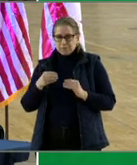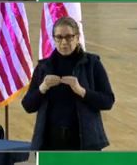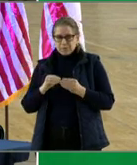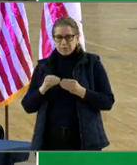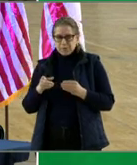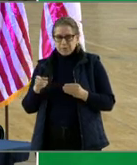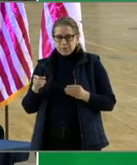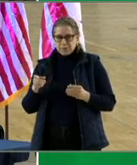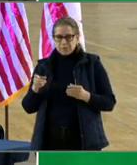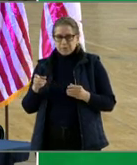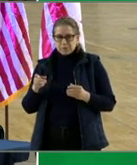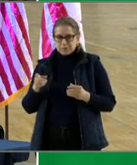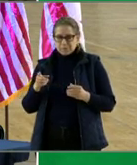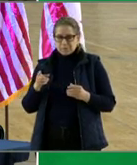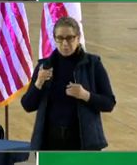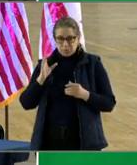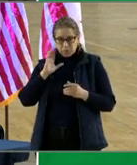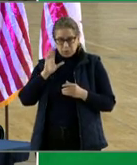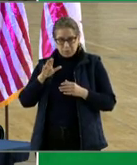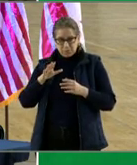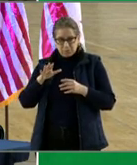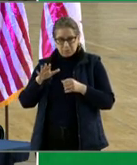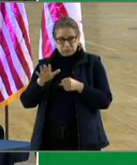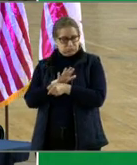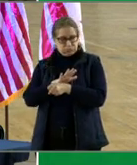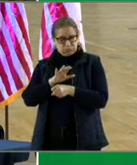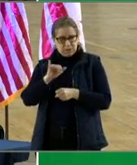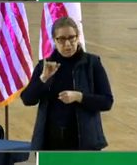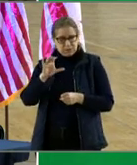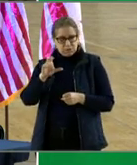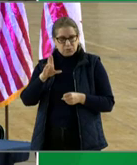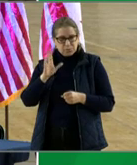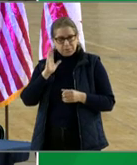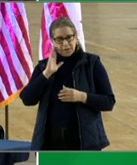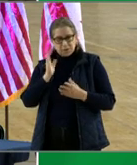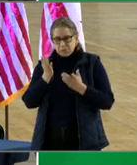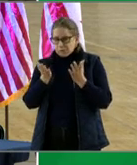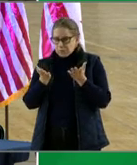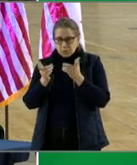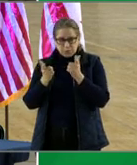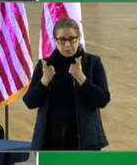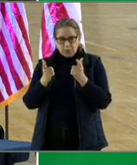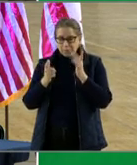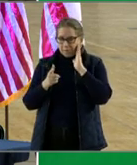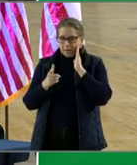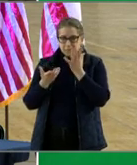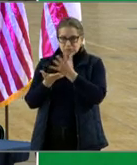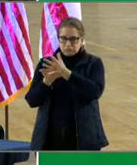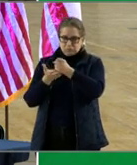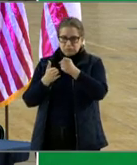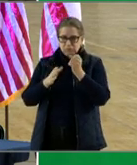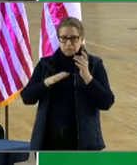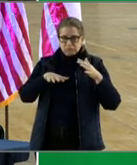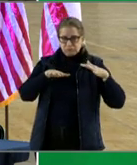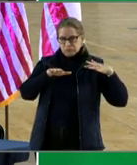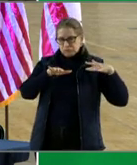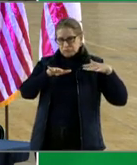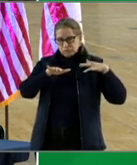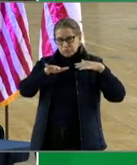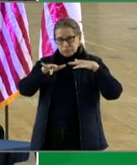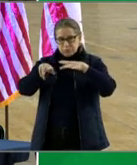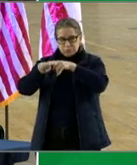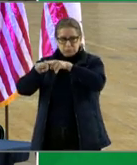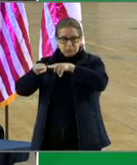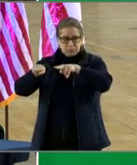2 weeks. So Am I reading this correctly? around April 13th, April 15th, which is why we are delivering the first 1,000